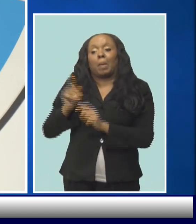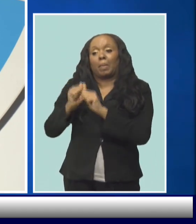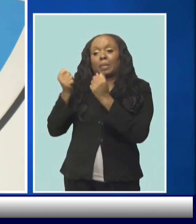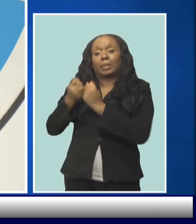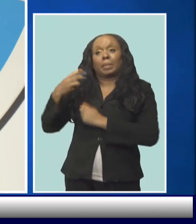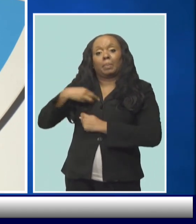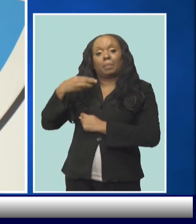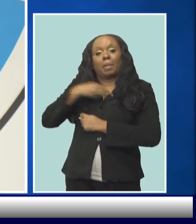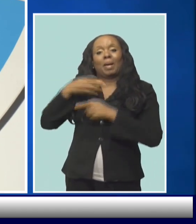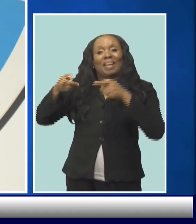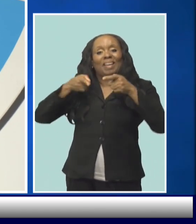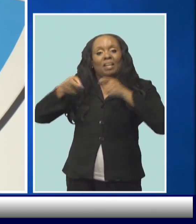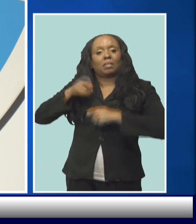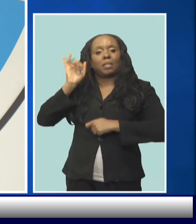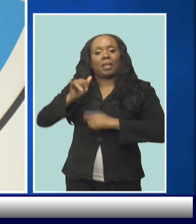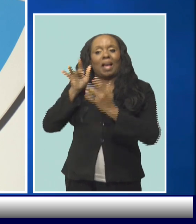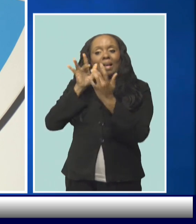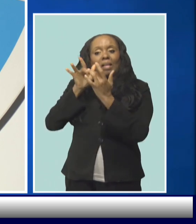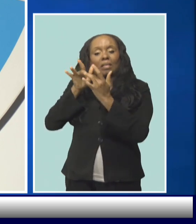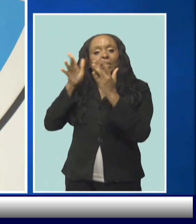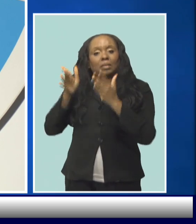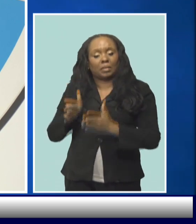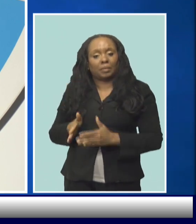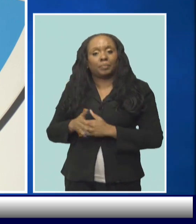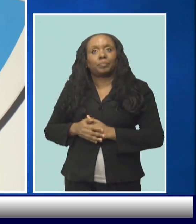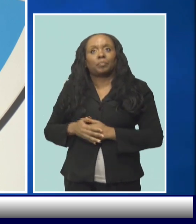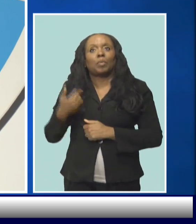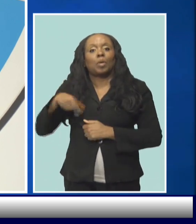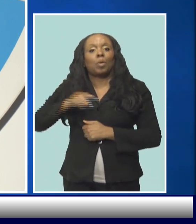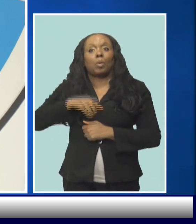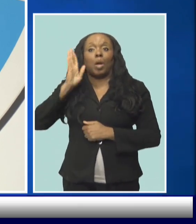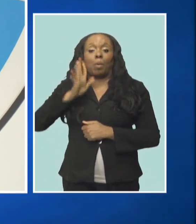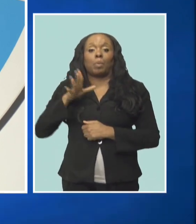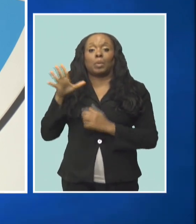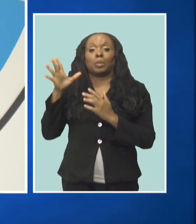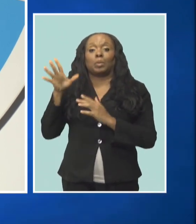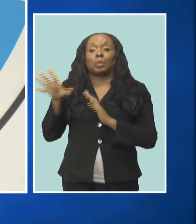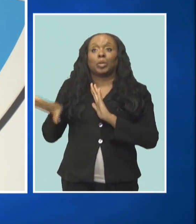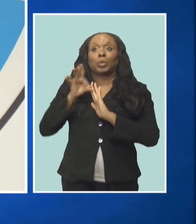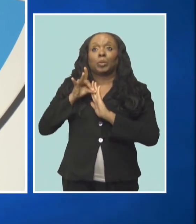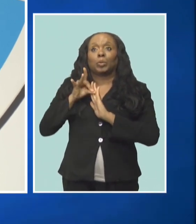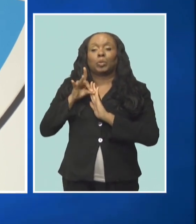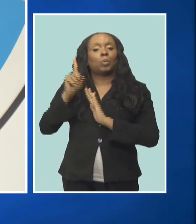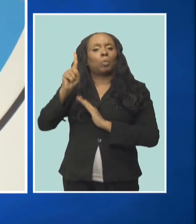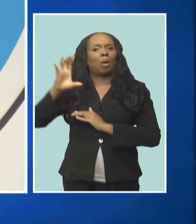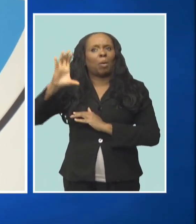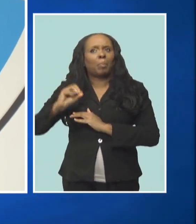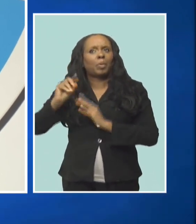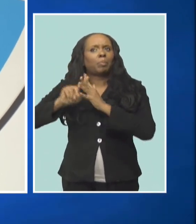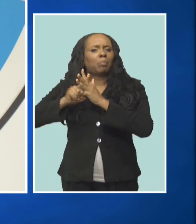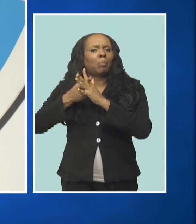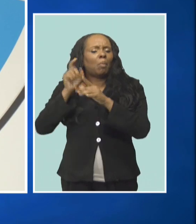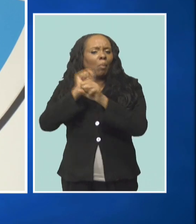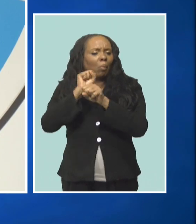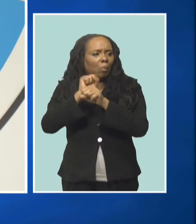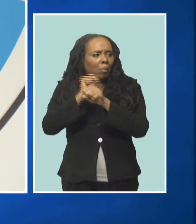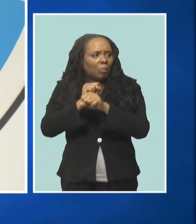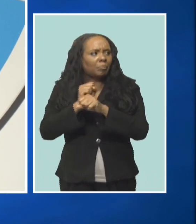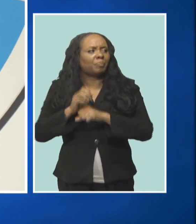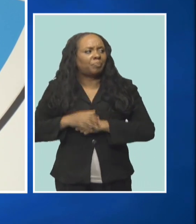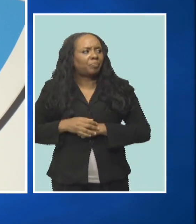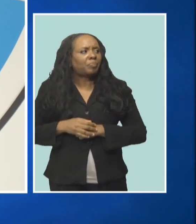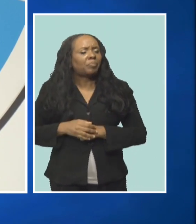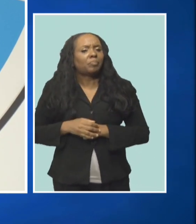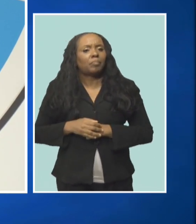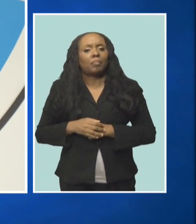Shireen Ibrahim, and we are at the point of selecting a firm, hopefully by the end of this quarter, to begin this work. And it